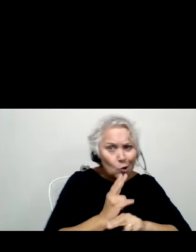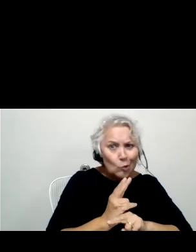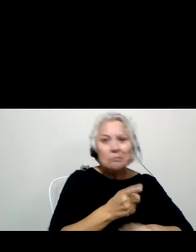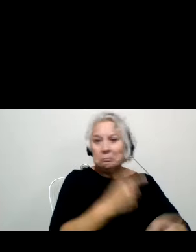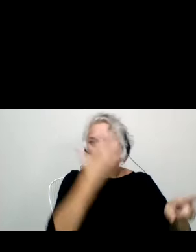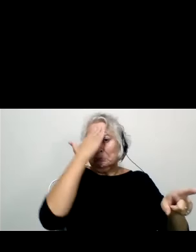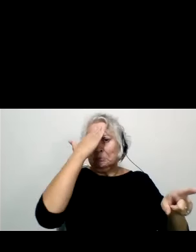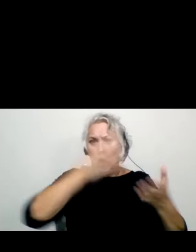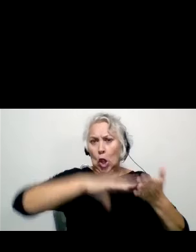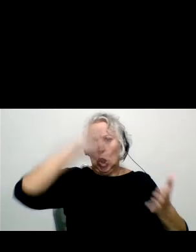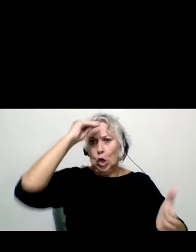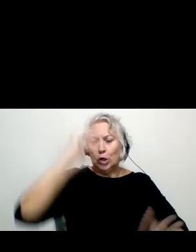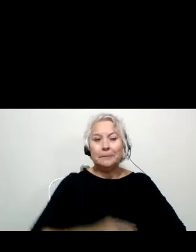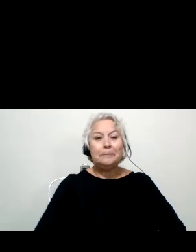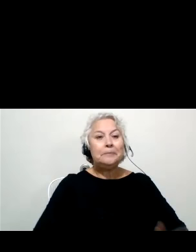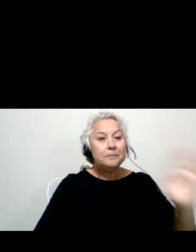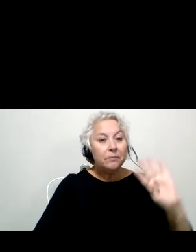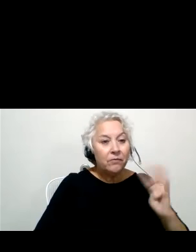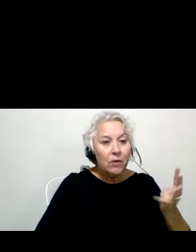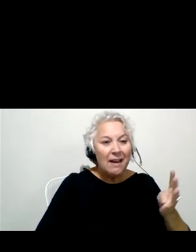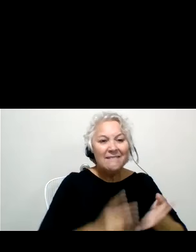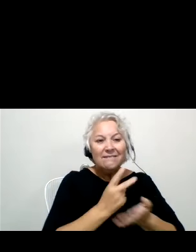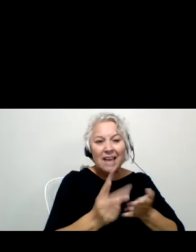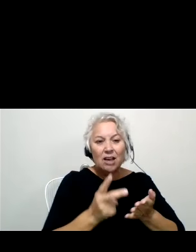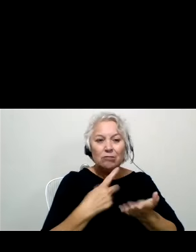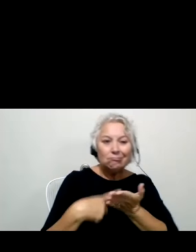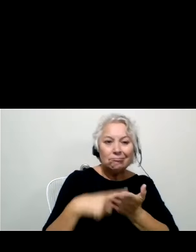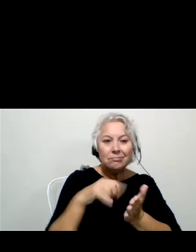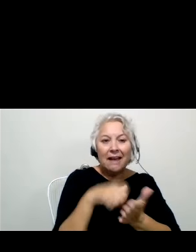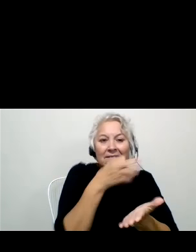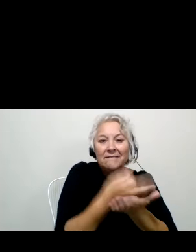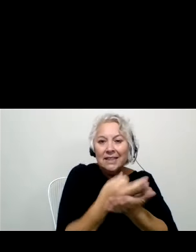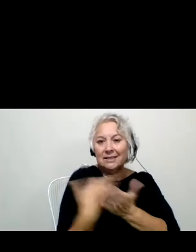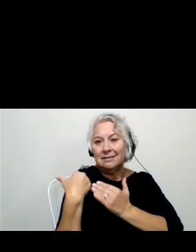So number 4, failure to address funding responsibilities.